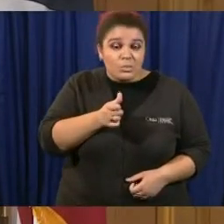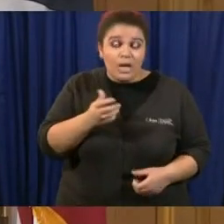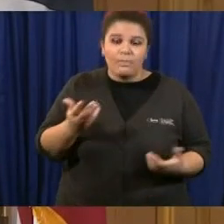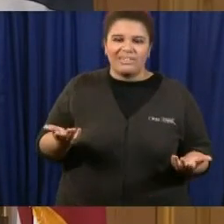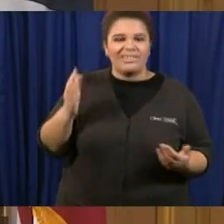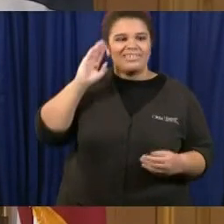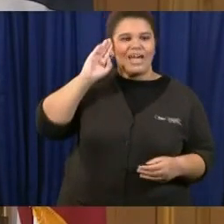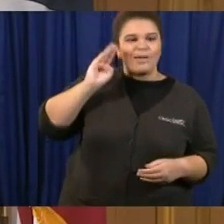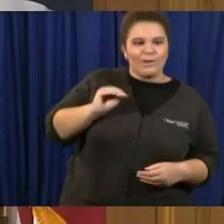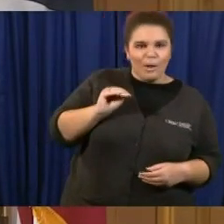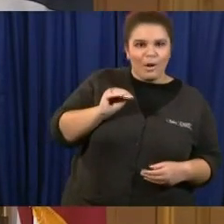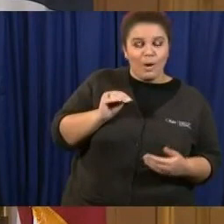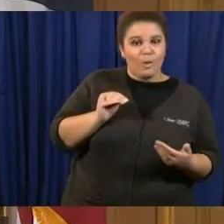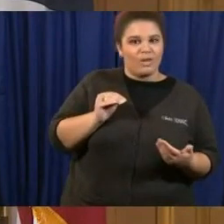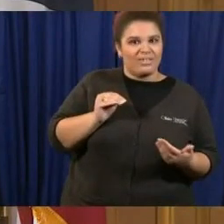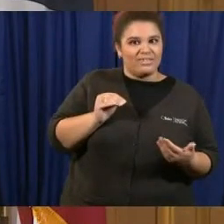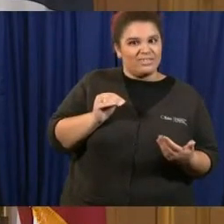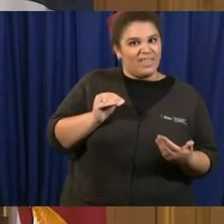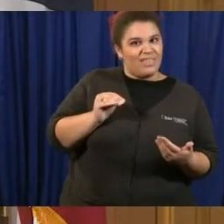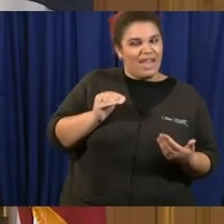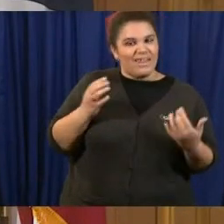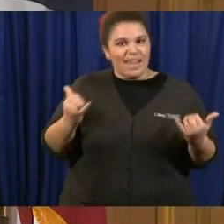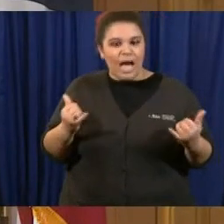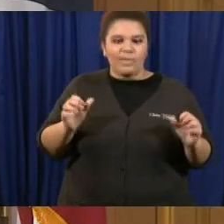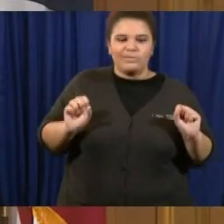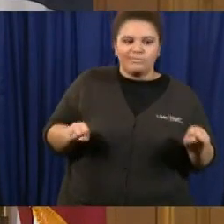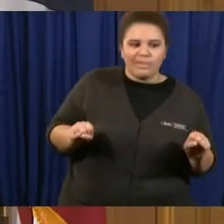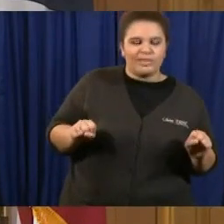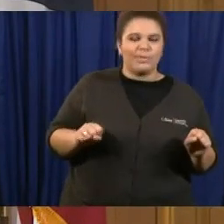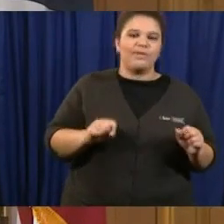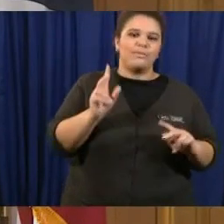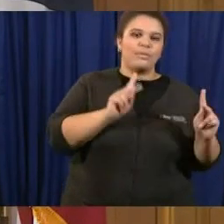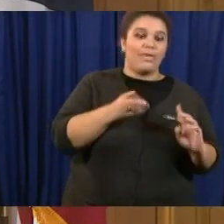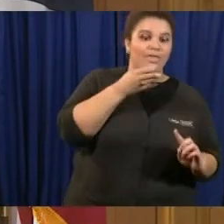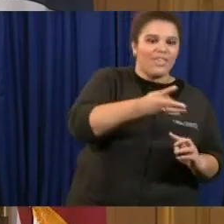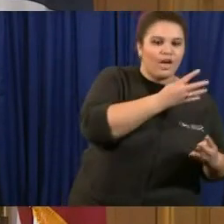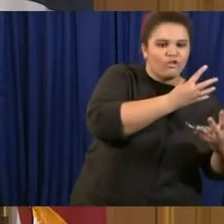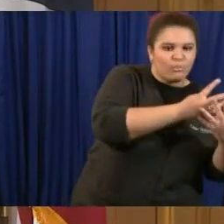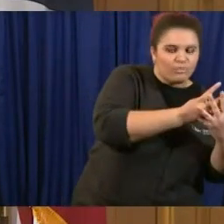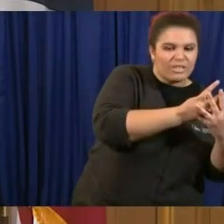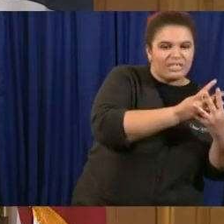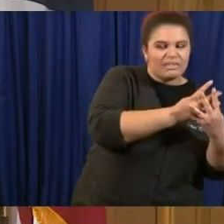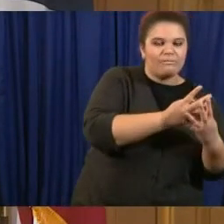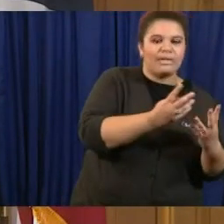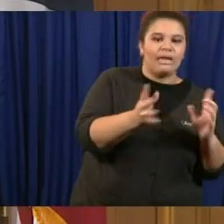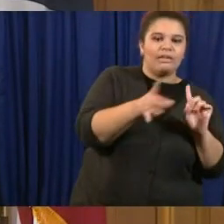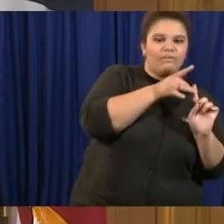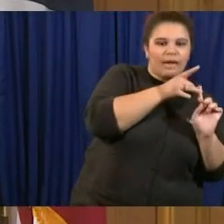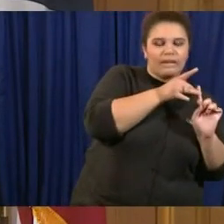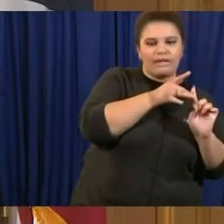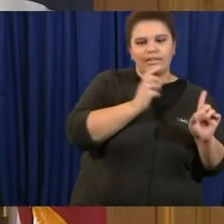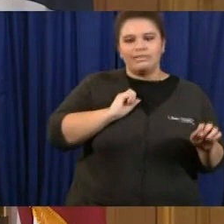infected. Well, I think just like a lot of things,